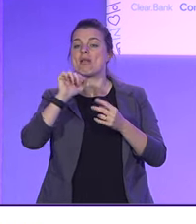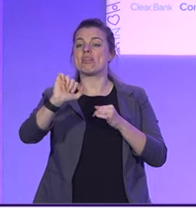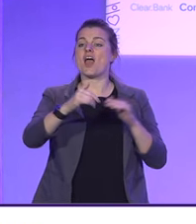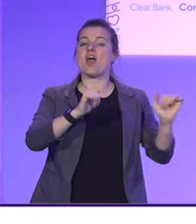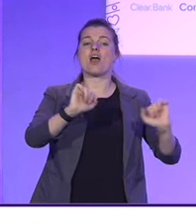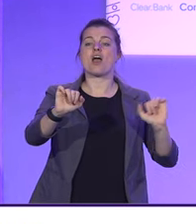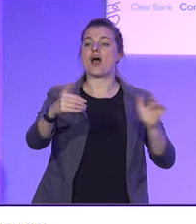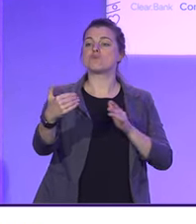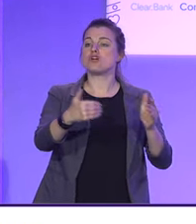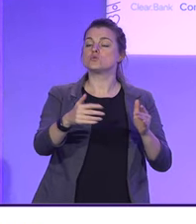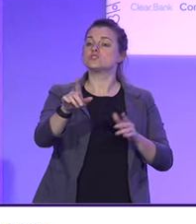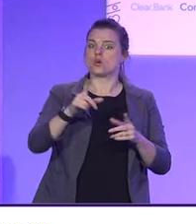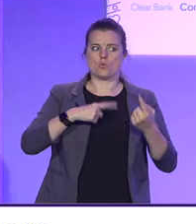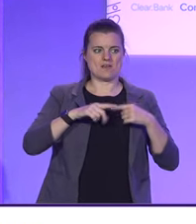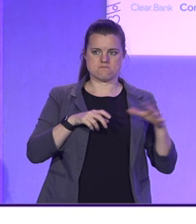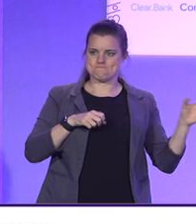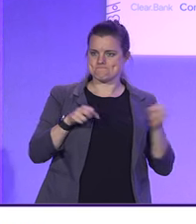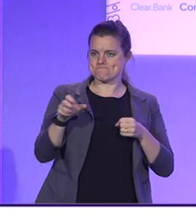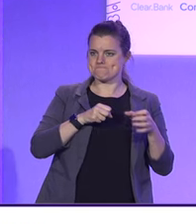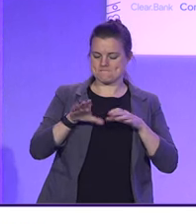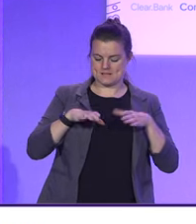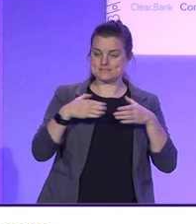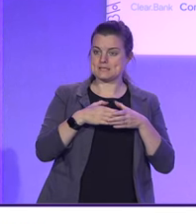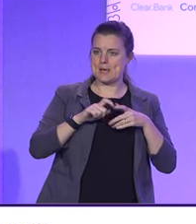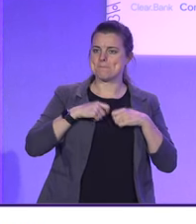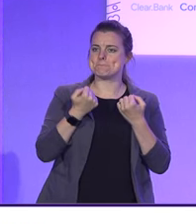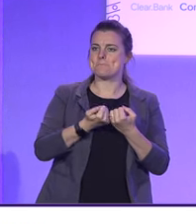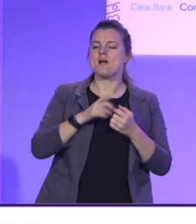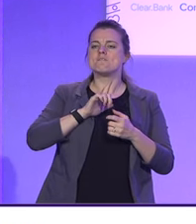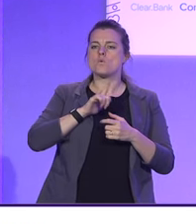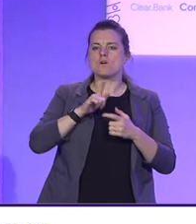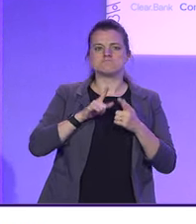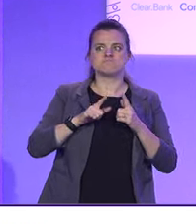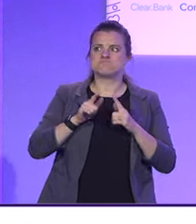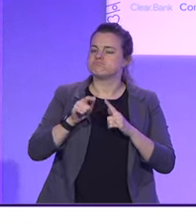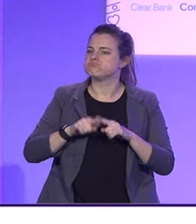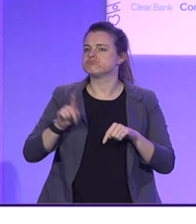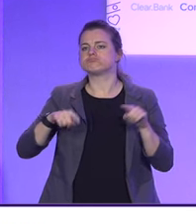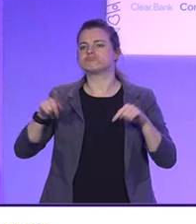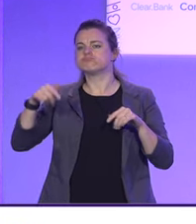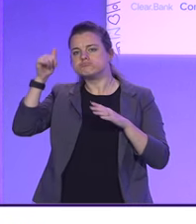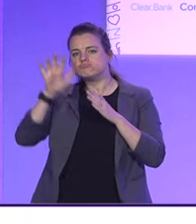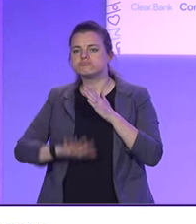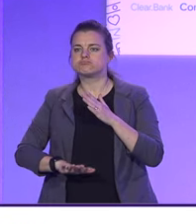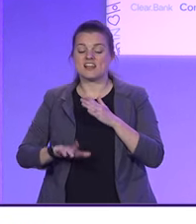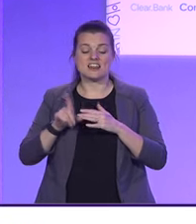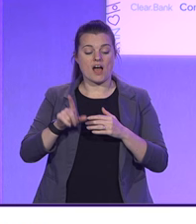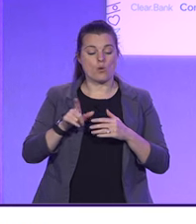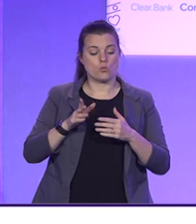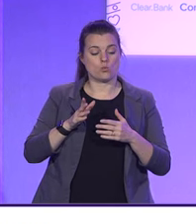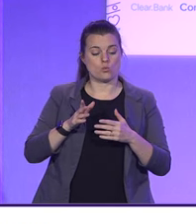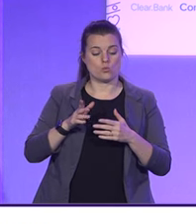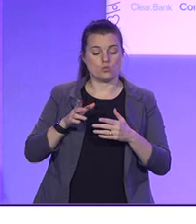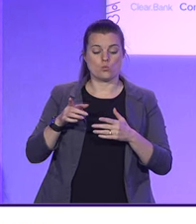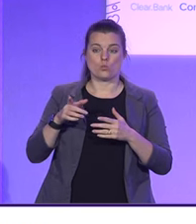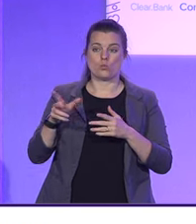together a team with different experience and as wide a knowledge of the different services we had already used as possible, which at the time was limited to those which we